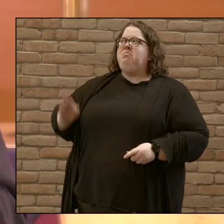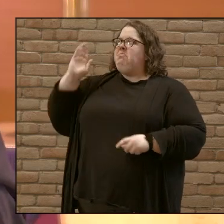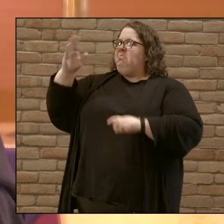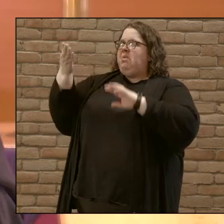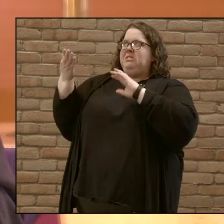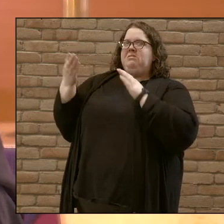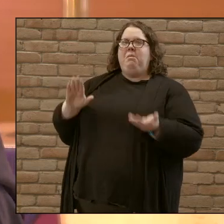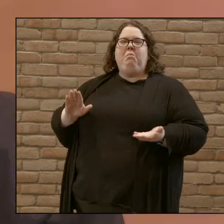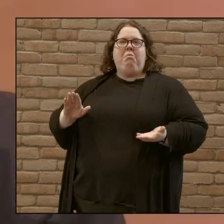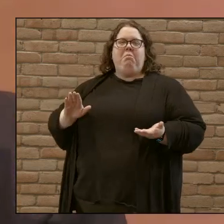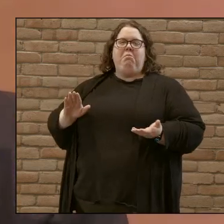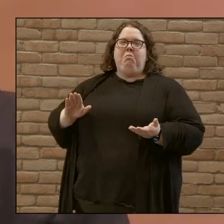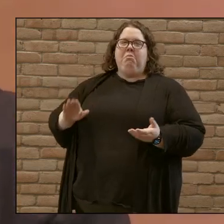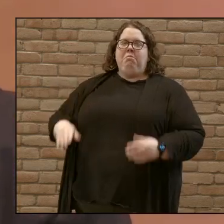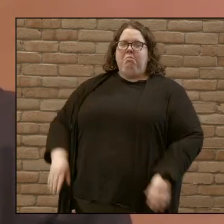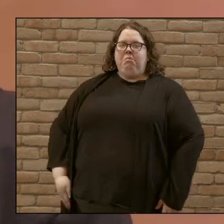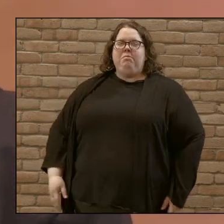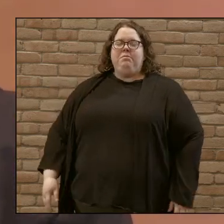die.